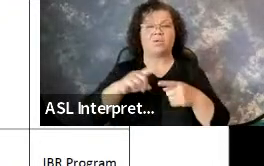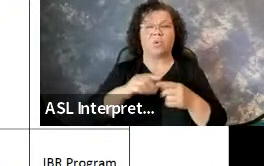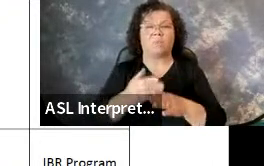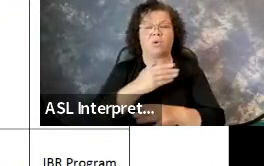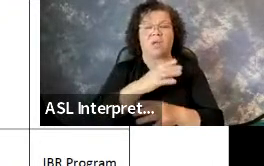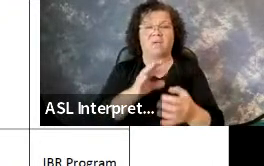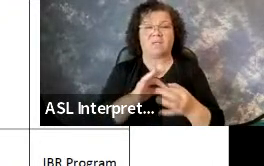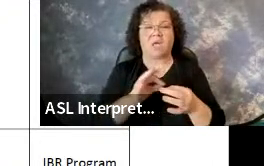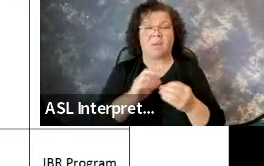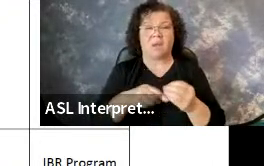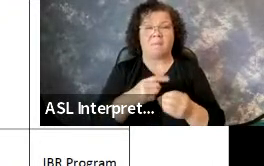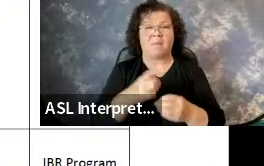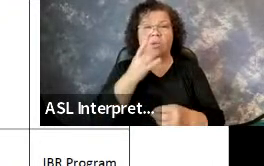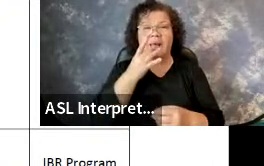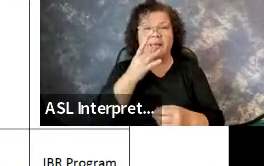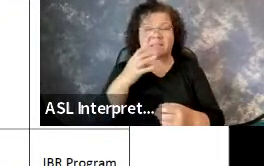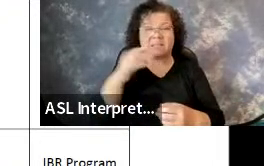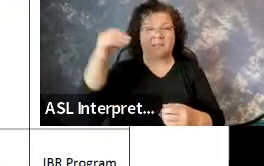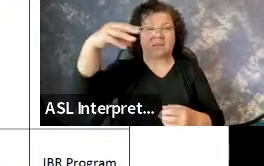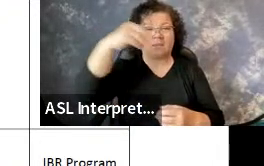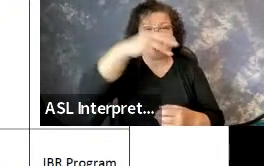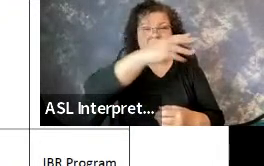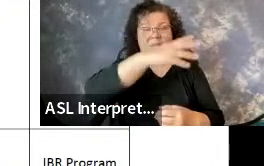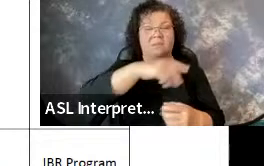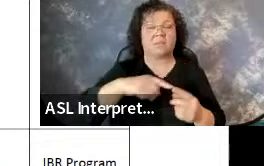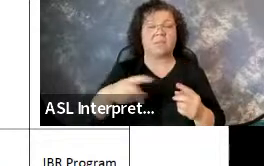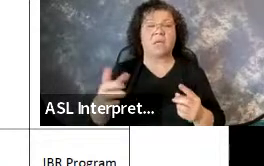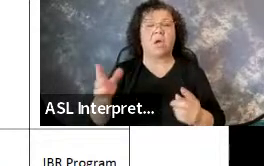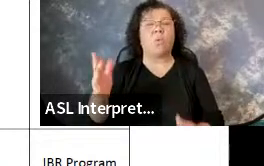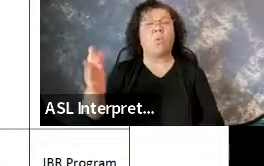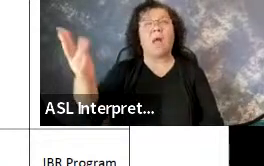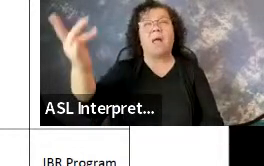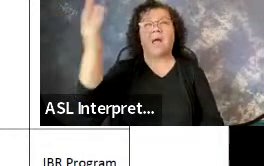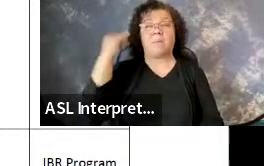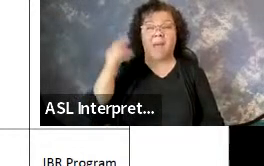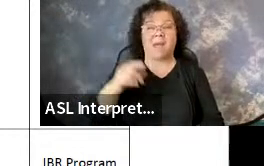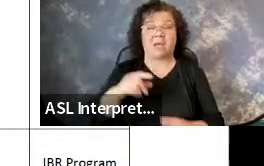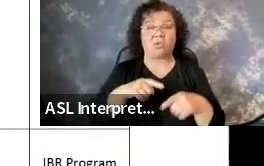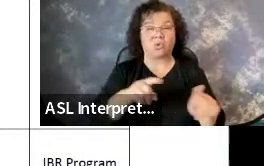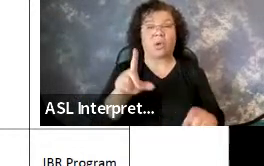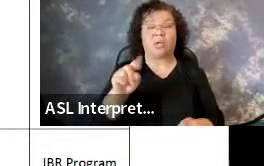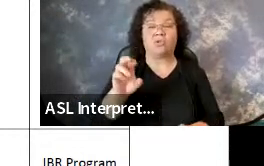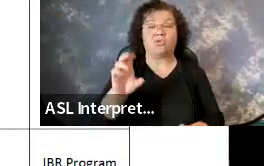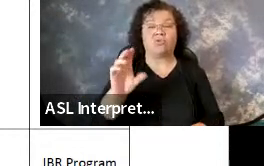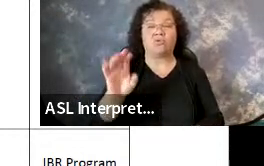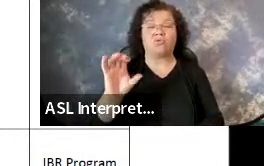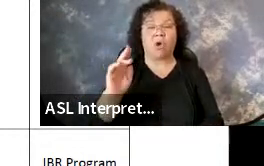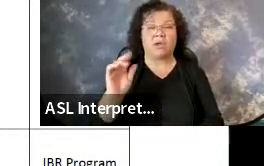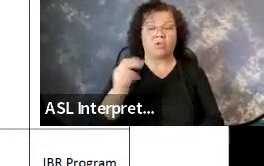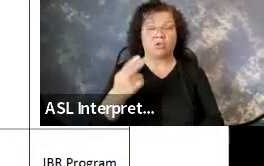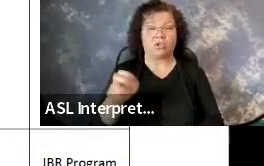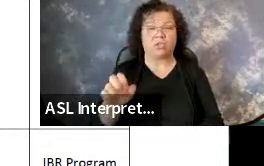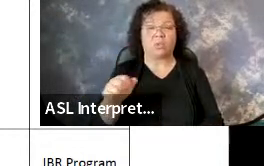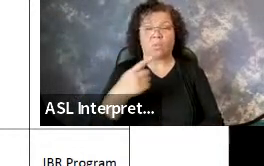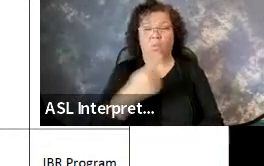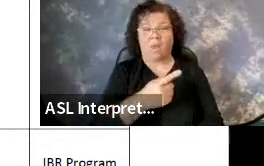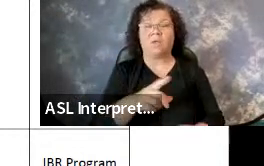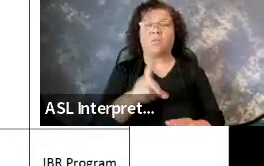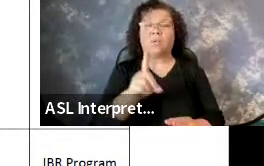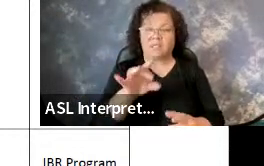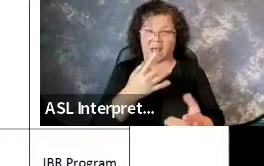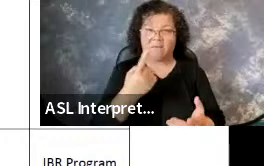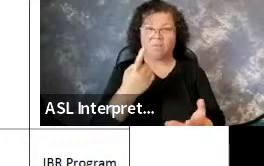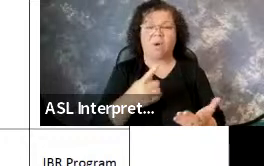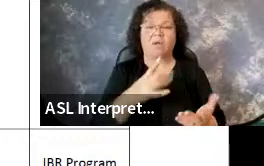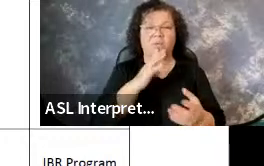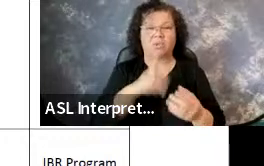the lighting and just note that we, in our way back in our tranche 1 recommendations that we voted on, we do have one that explicitly talks